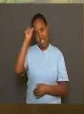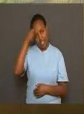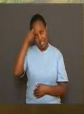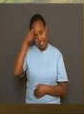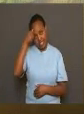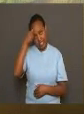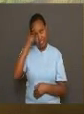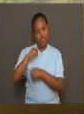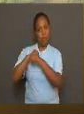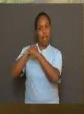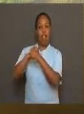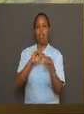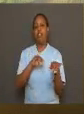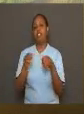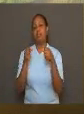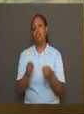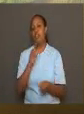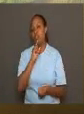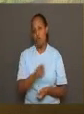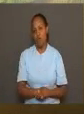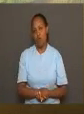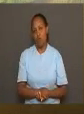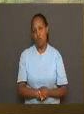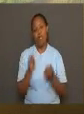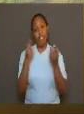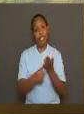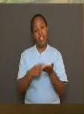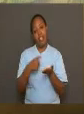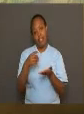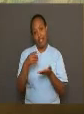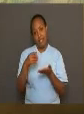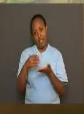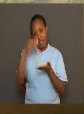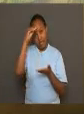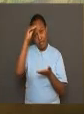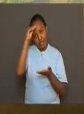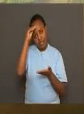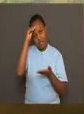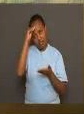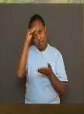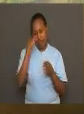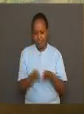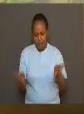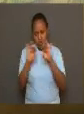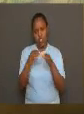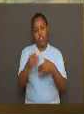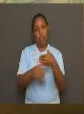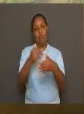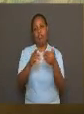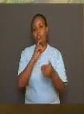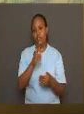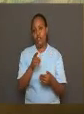is preventable. This lesson is part of an important process of